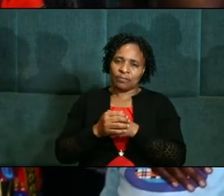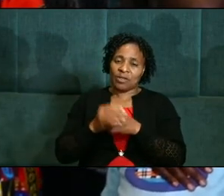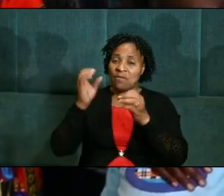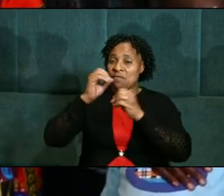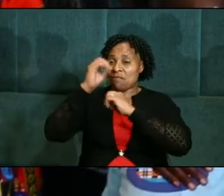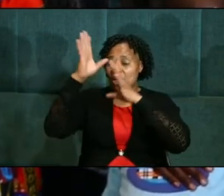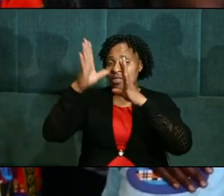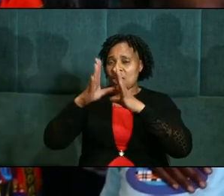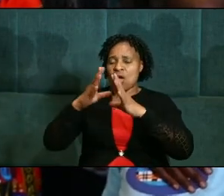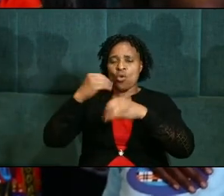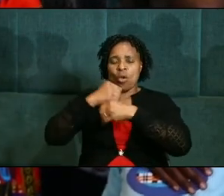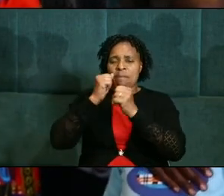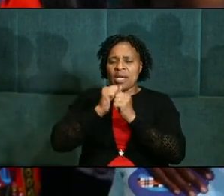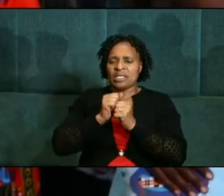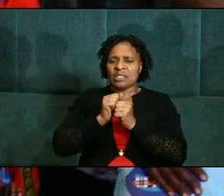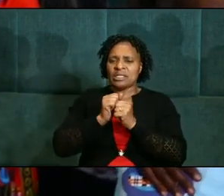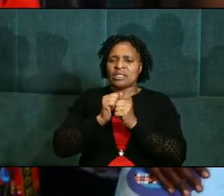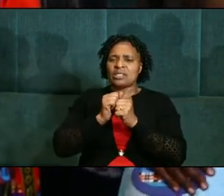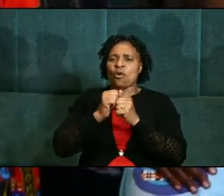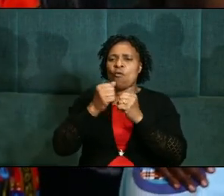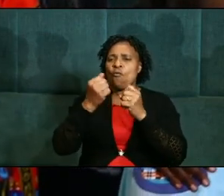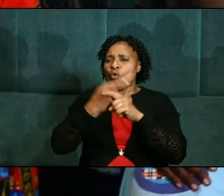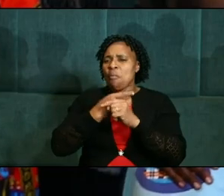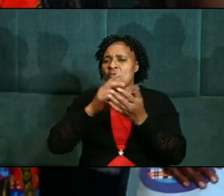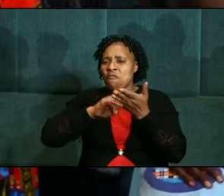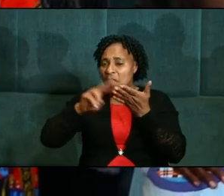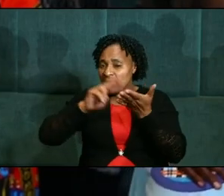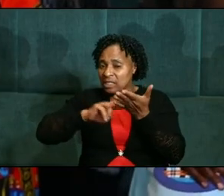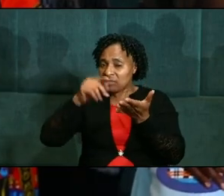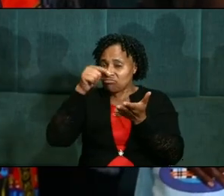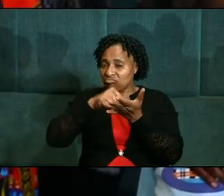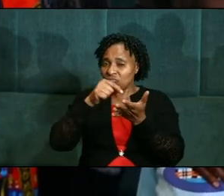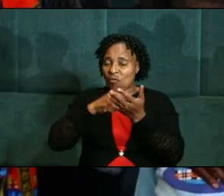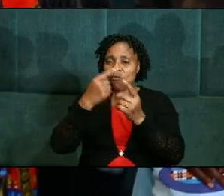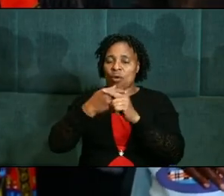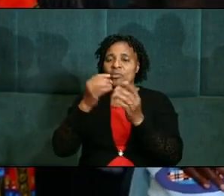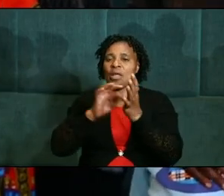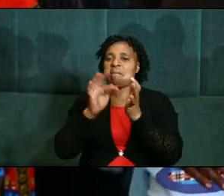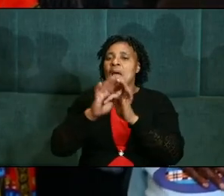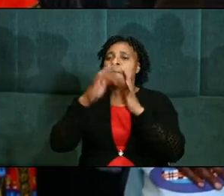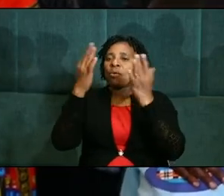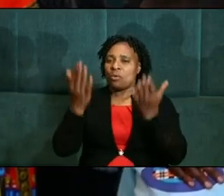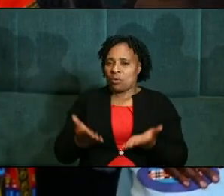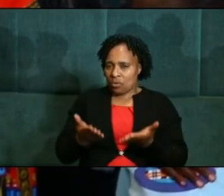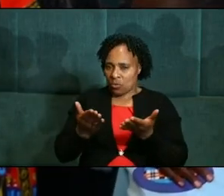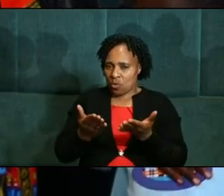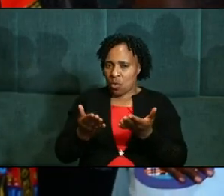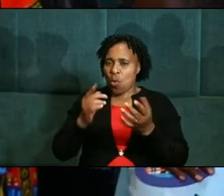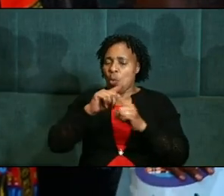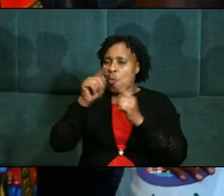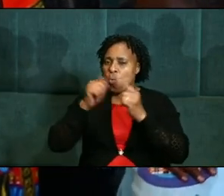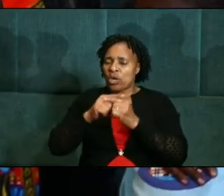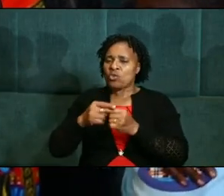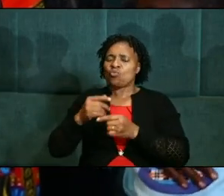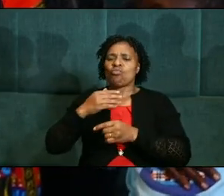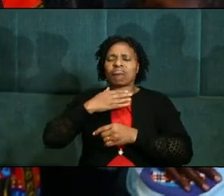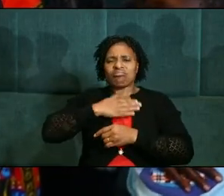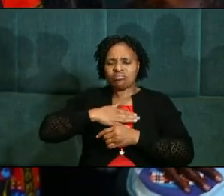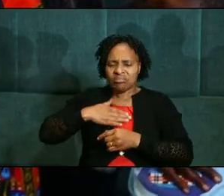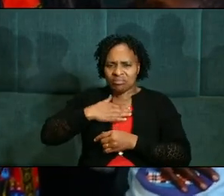Father, you have made references in your word when you pleaded with mankind.